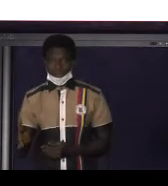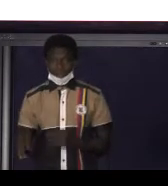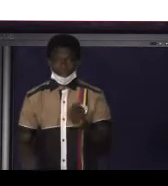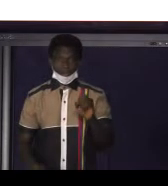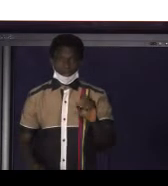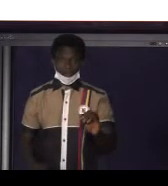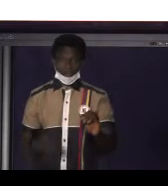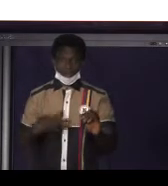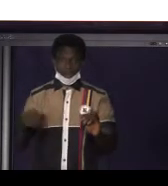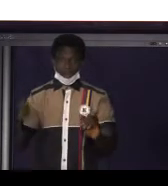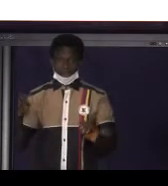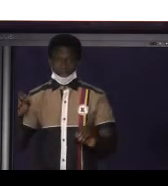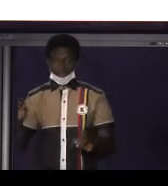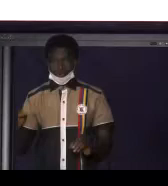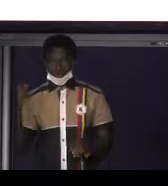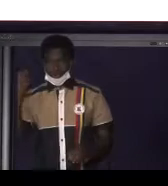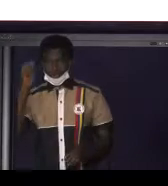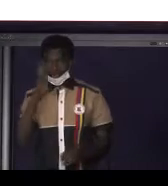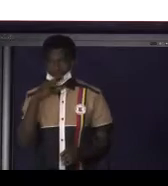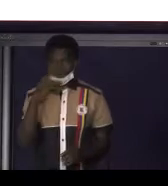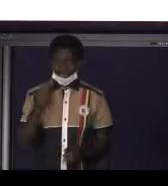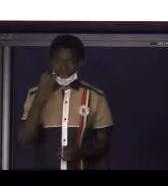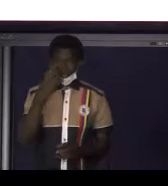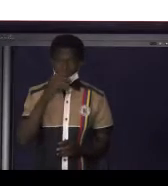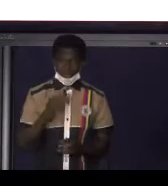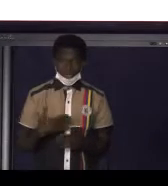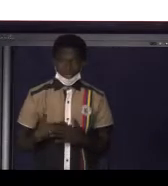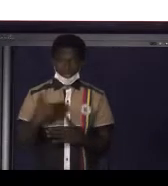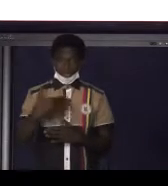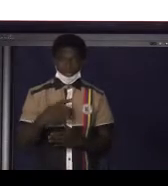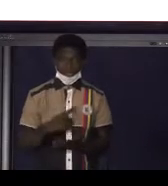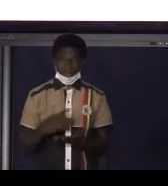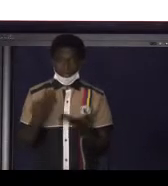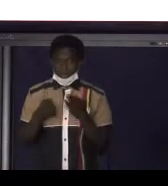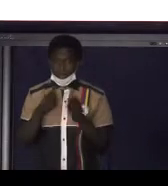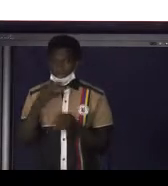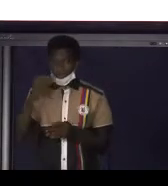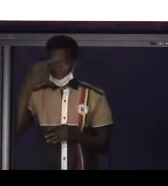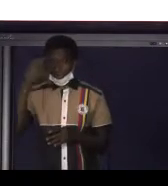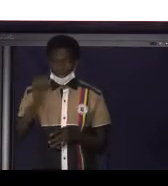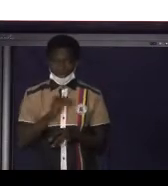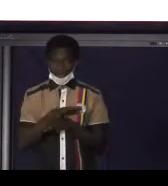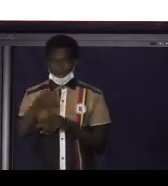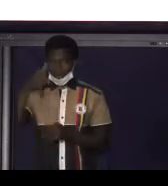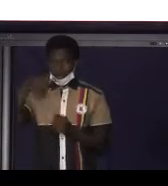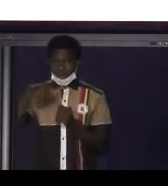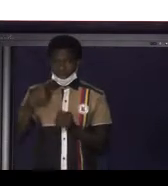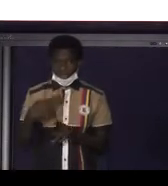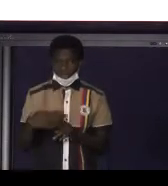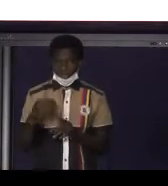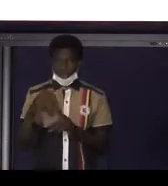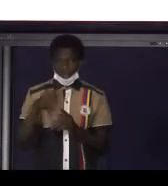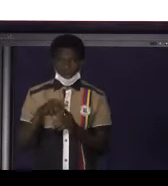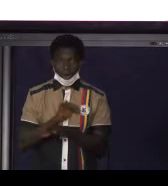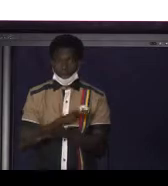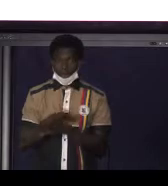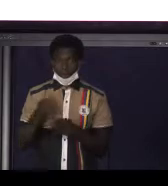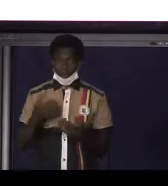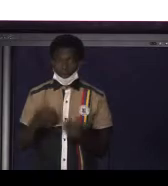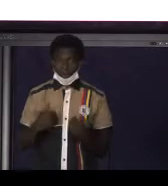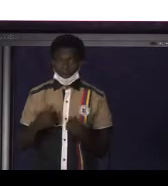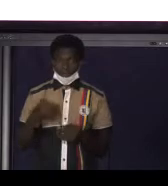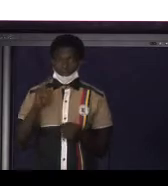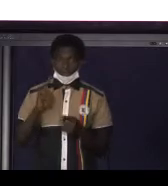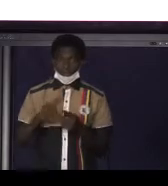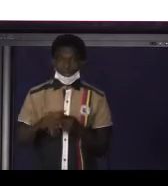Mr. So and so should be the speaker next week. Maybe because I don't remember the name, or maybe because I don't